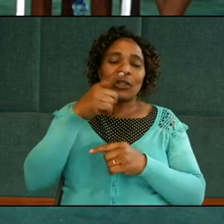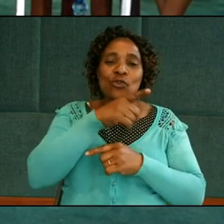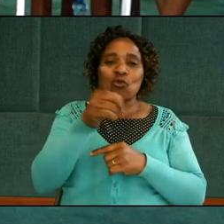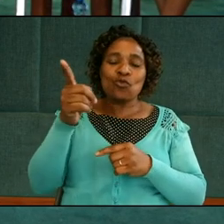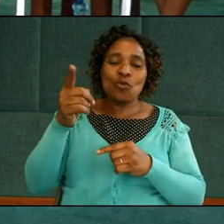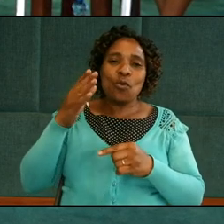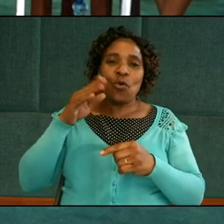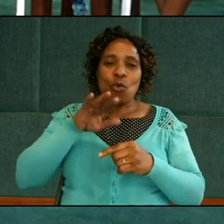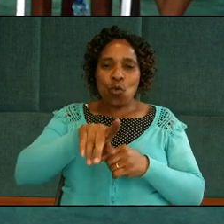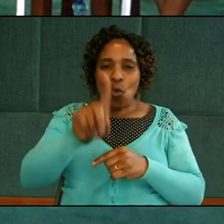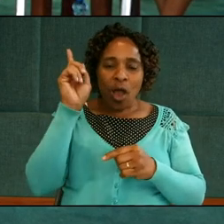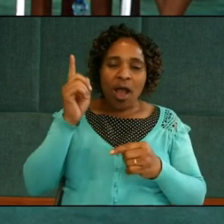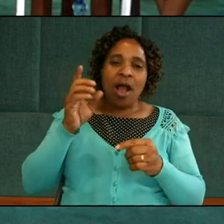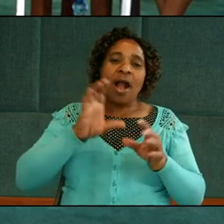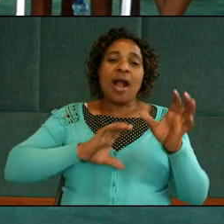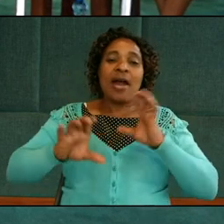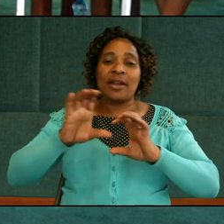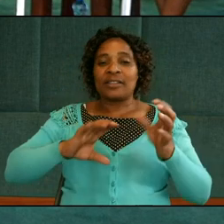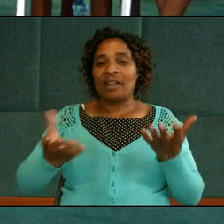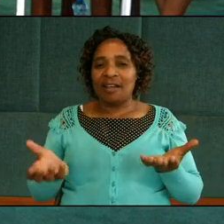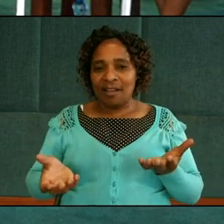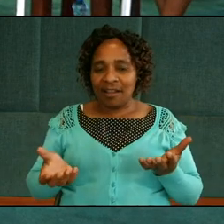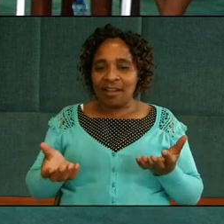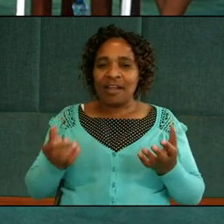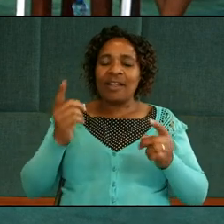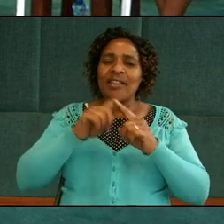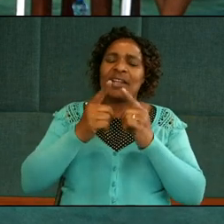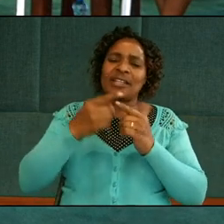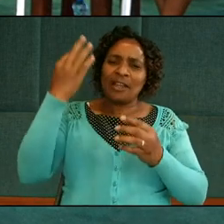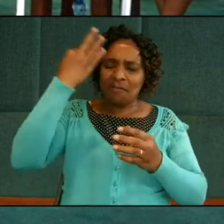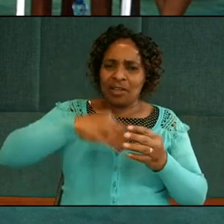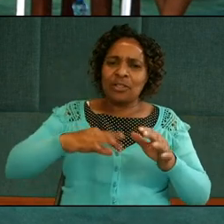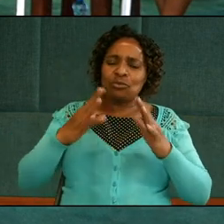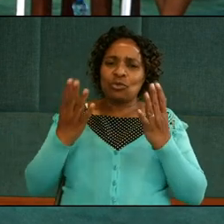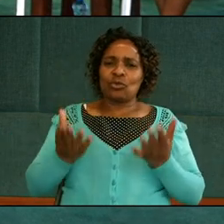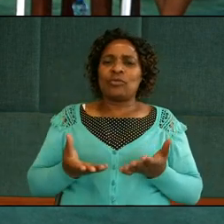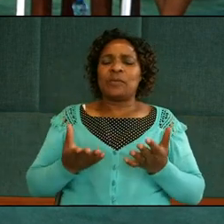least difficult is what to say on Facebook.